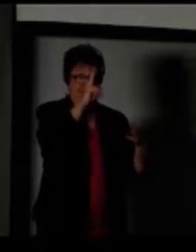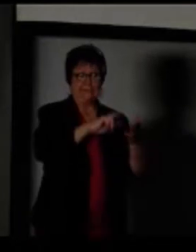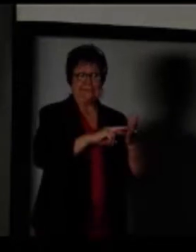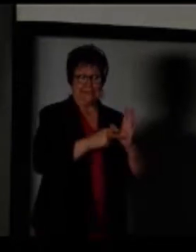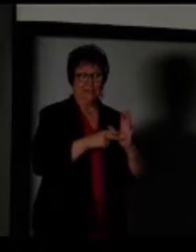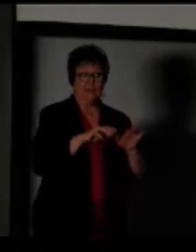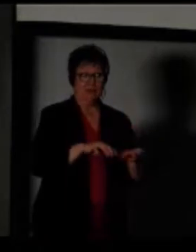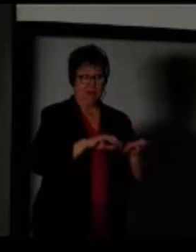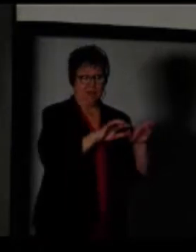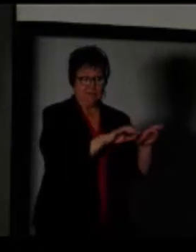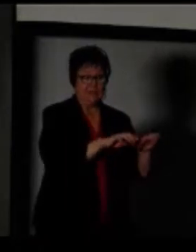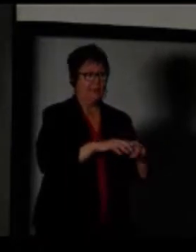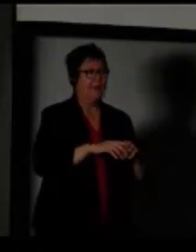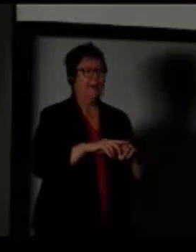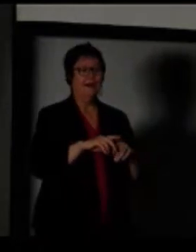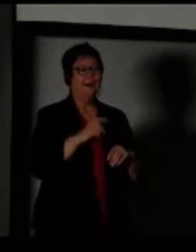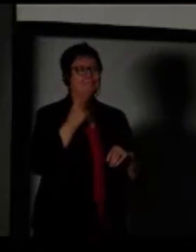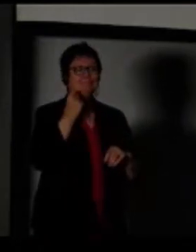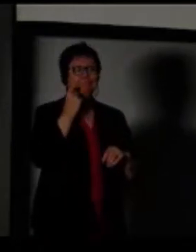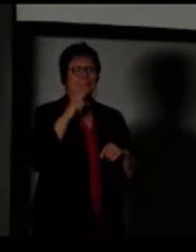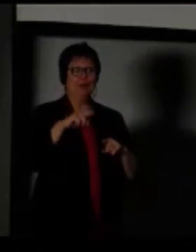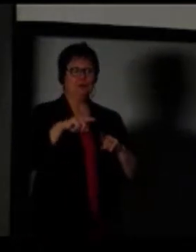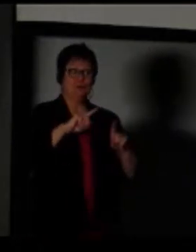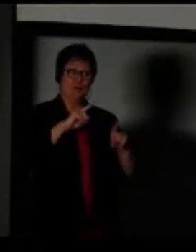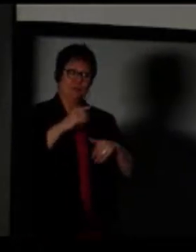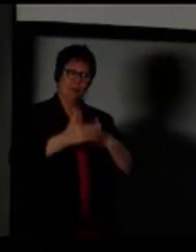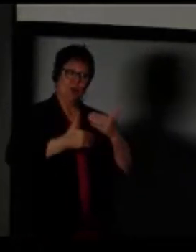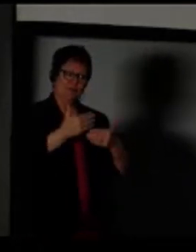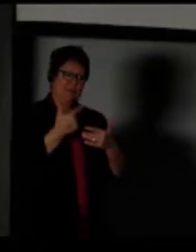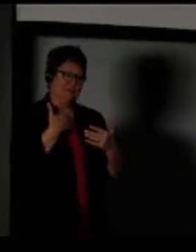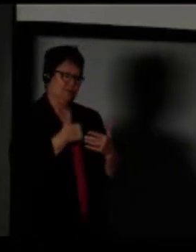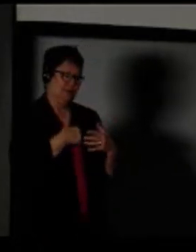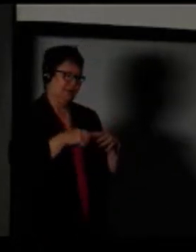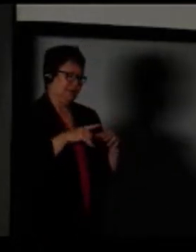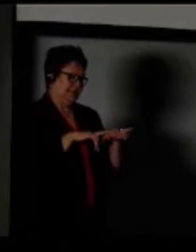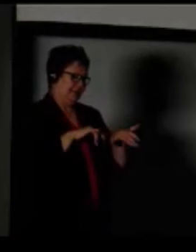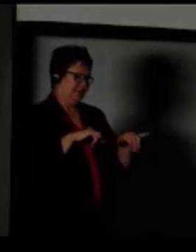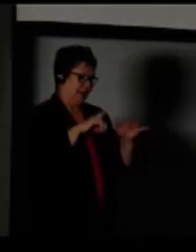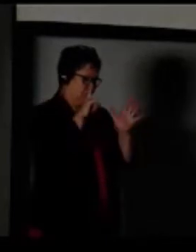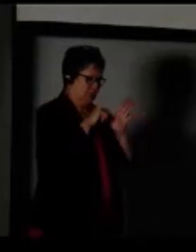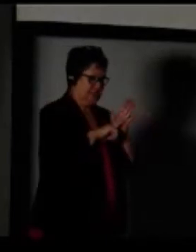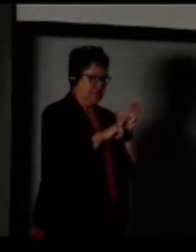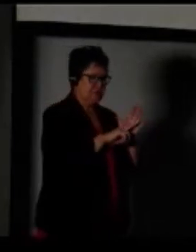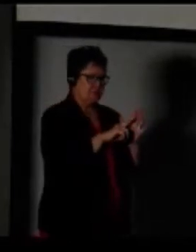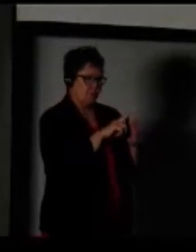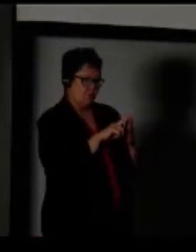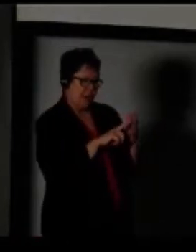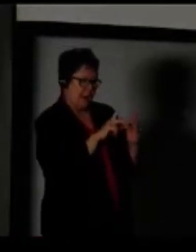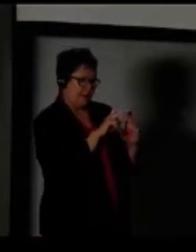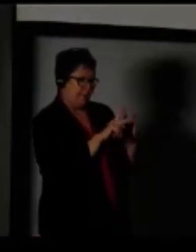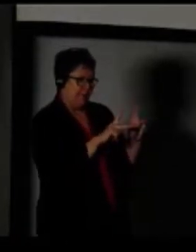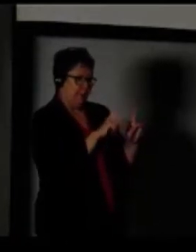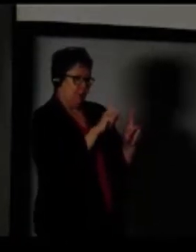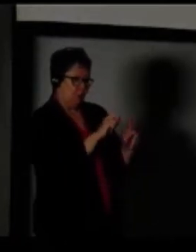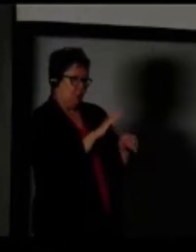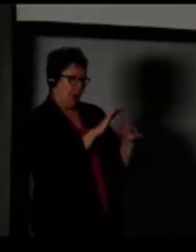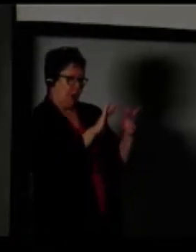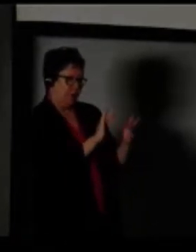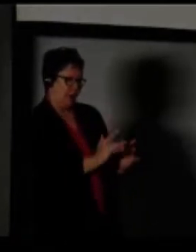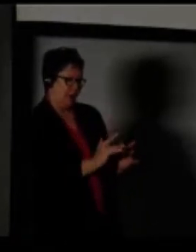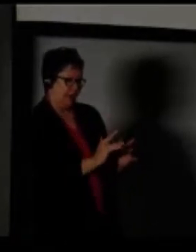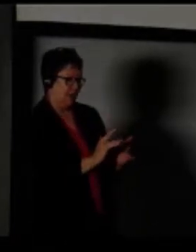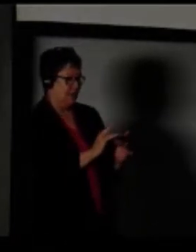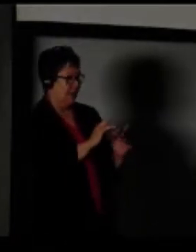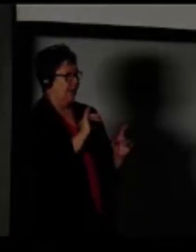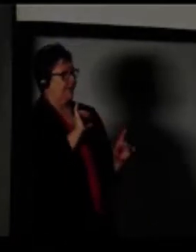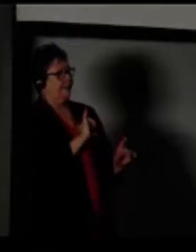audiences. Now, throughout the process, we've been doing a lot of research and studying what people actually do online, and based on that,